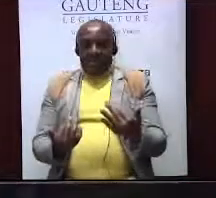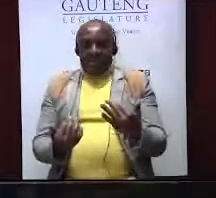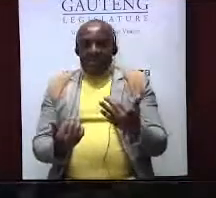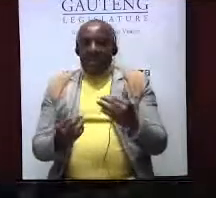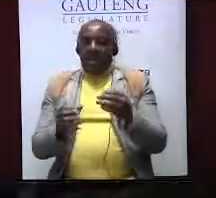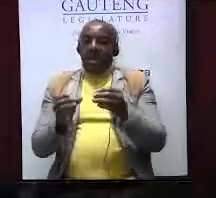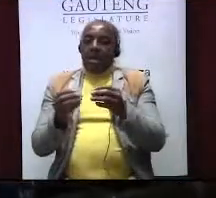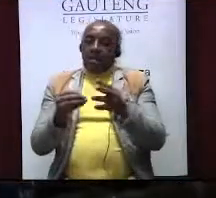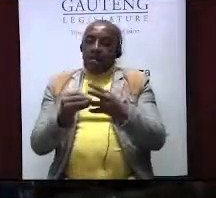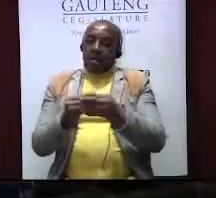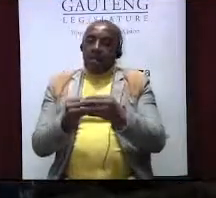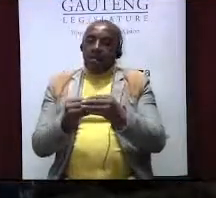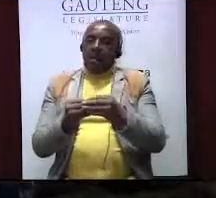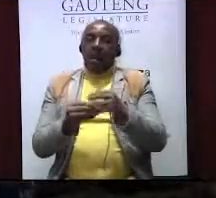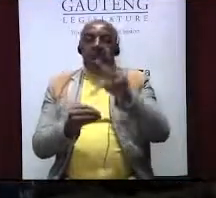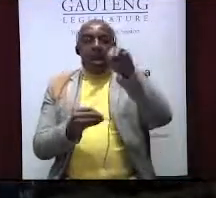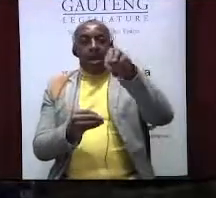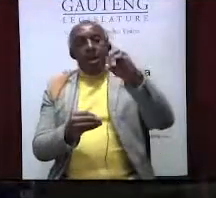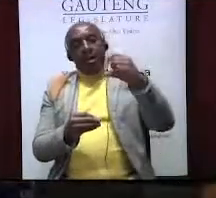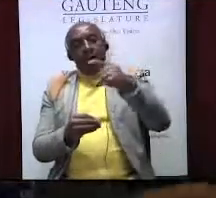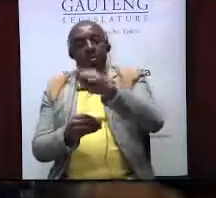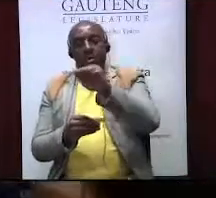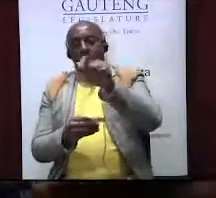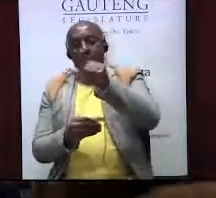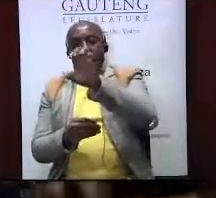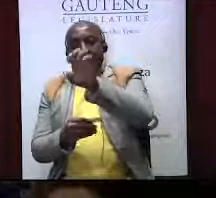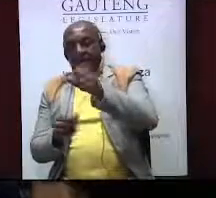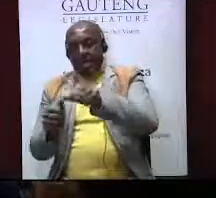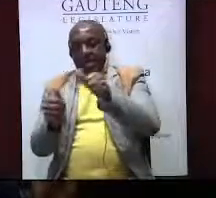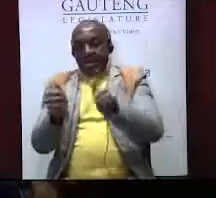Council, the Deputy Secretary